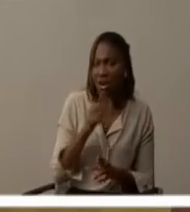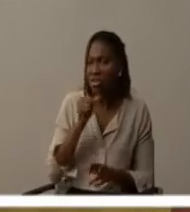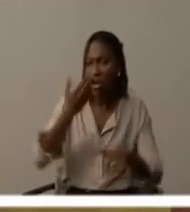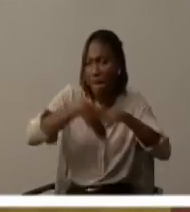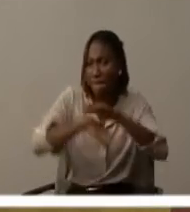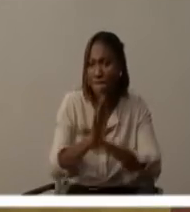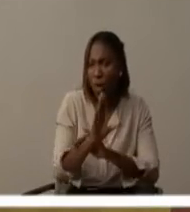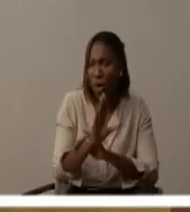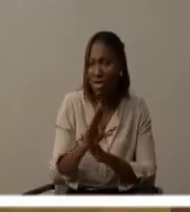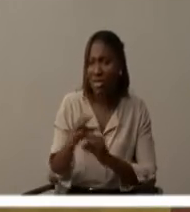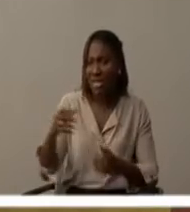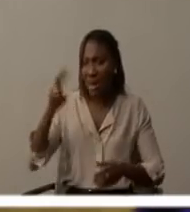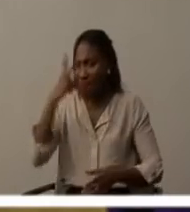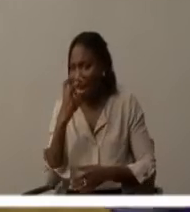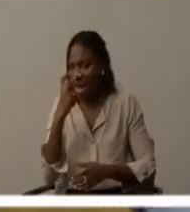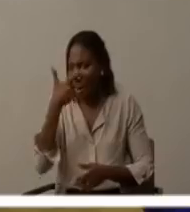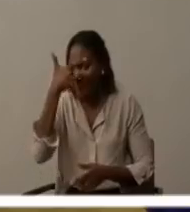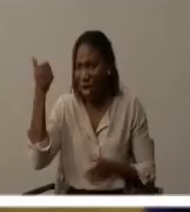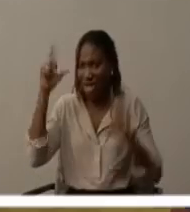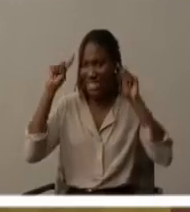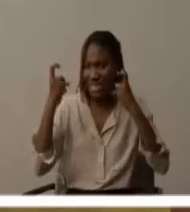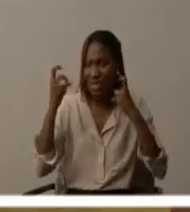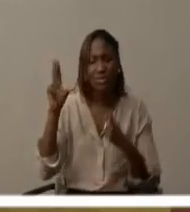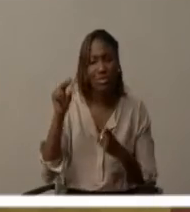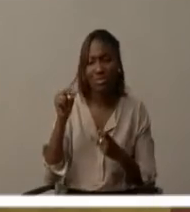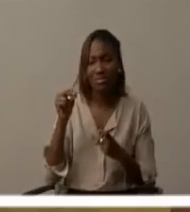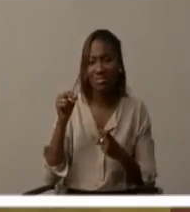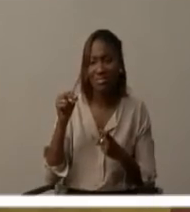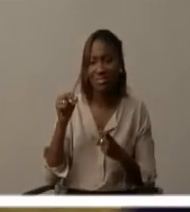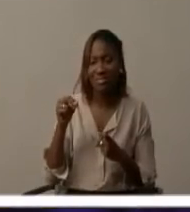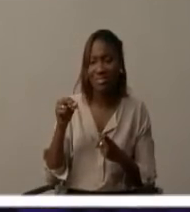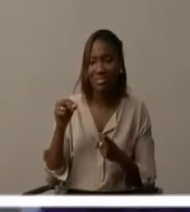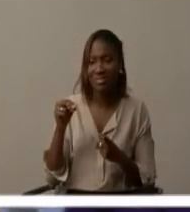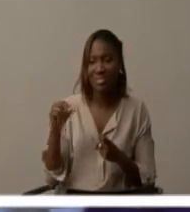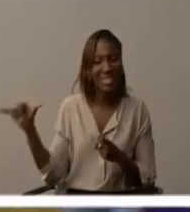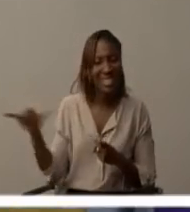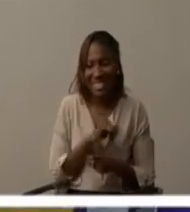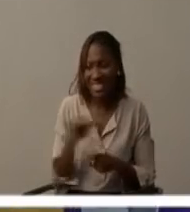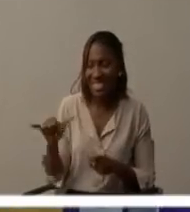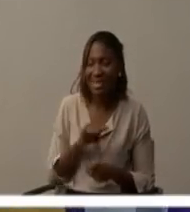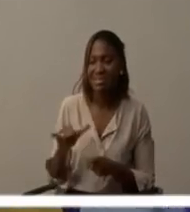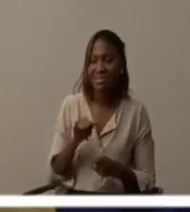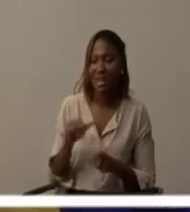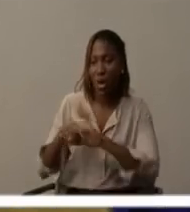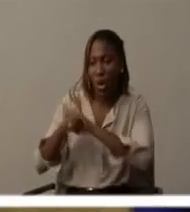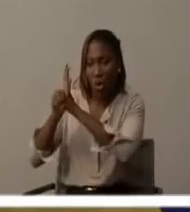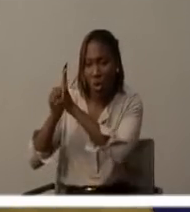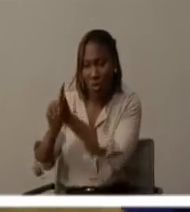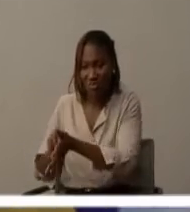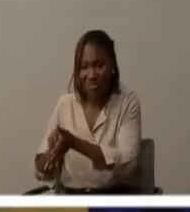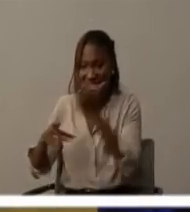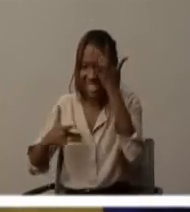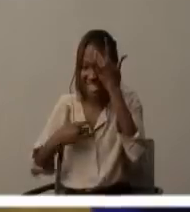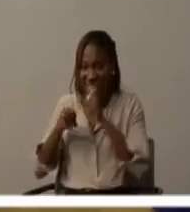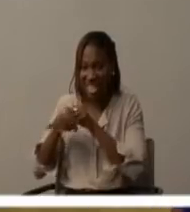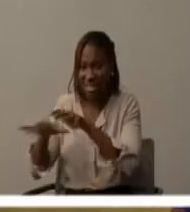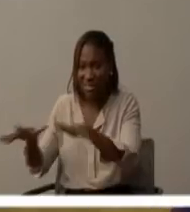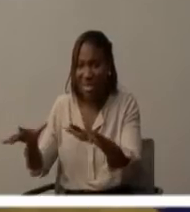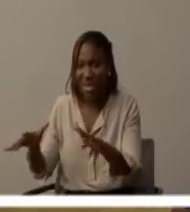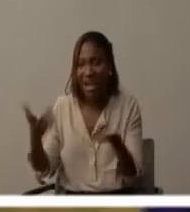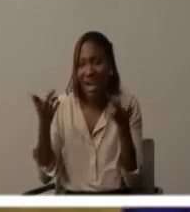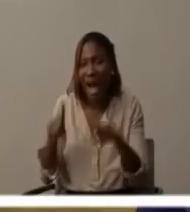too in this case with Lazarus, so too in this case with COVID-19. This is happening so that the